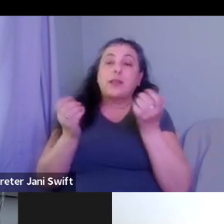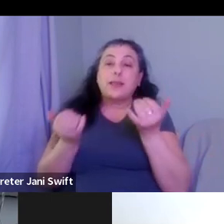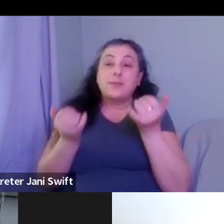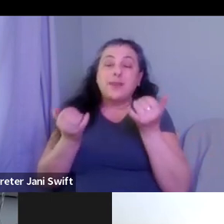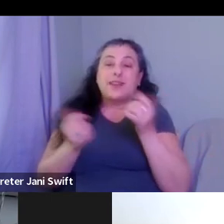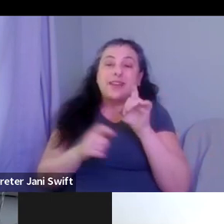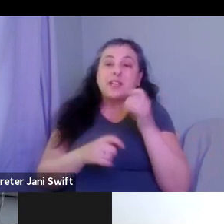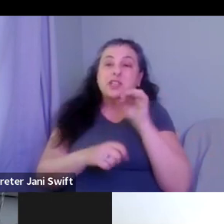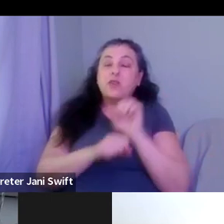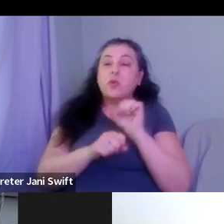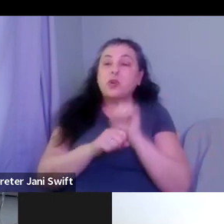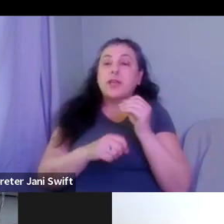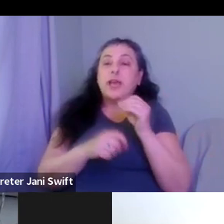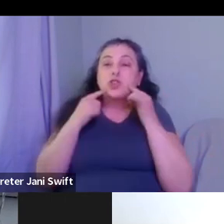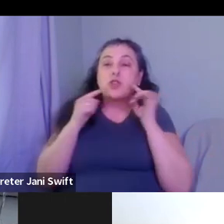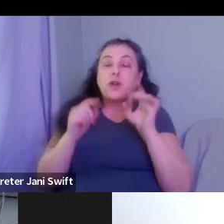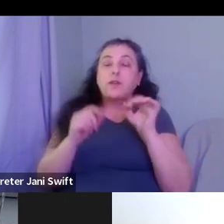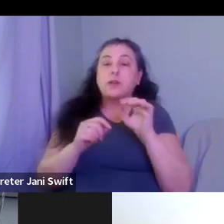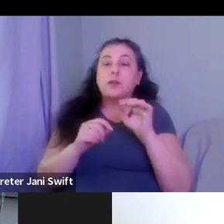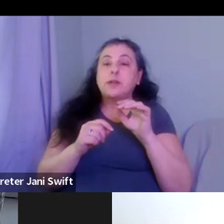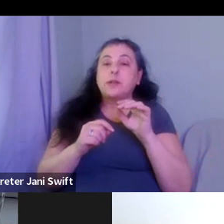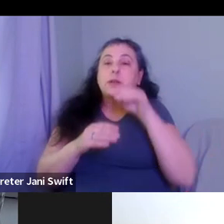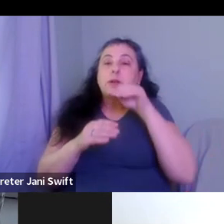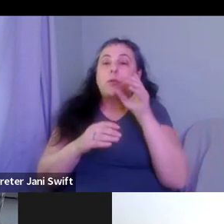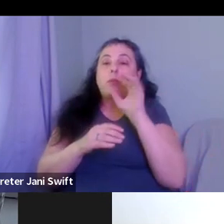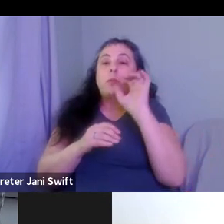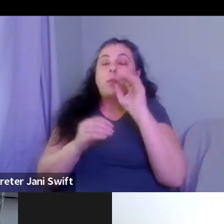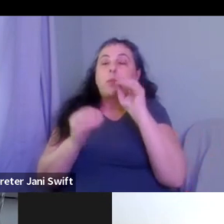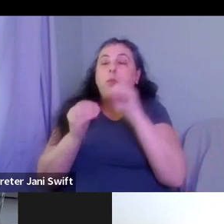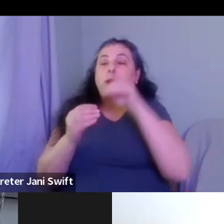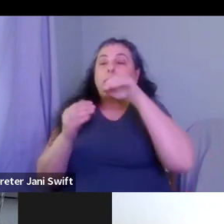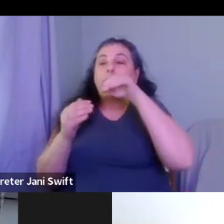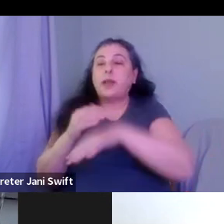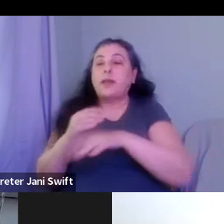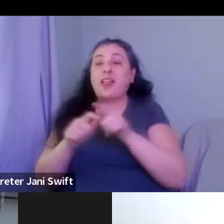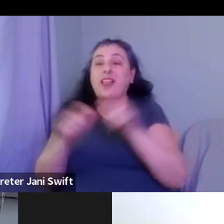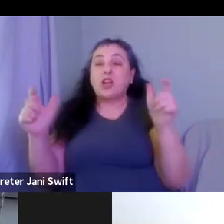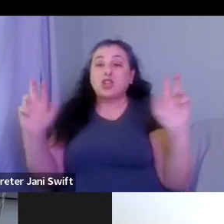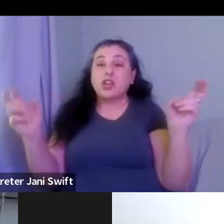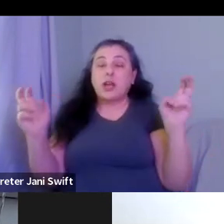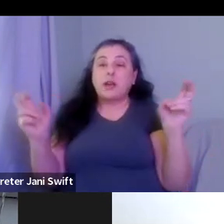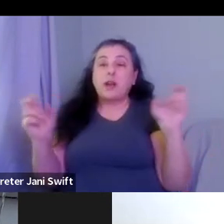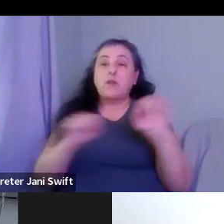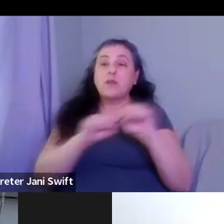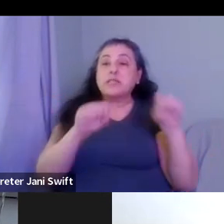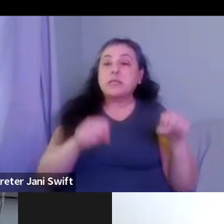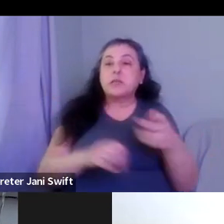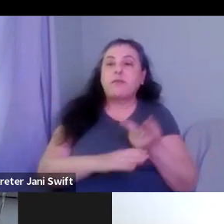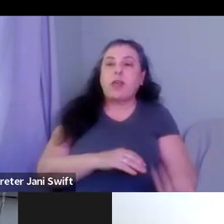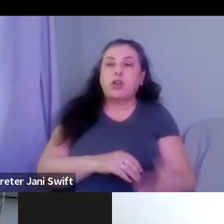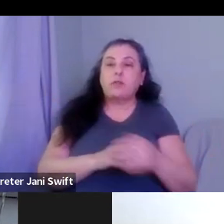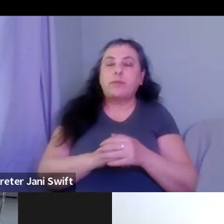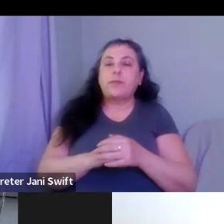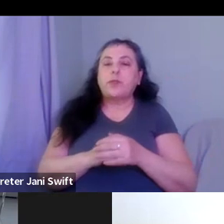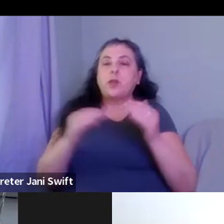of workers and survivors while placing that within the larger context of system failure. We